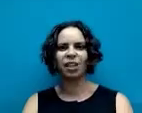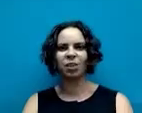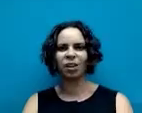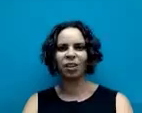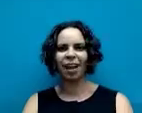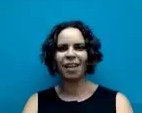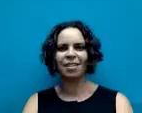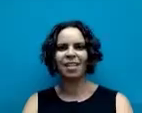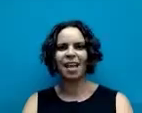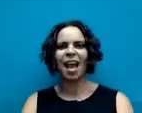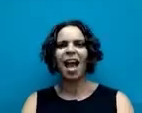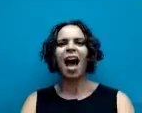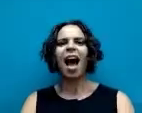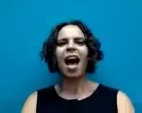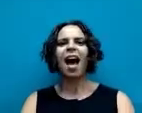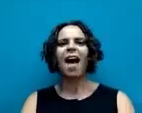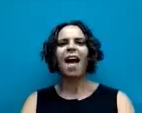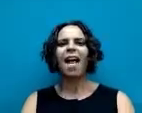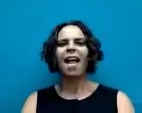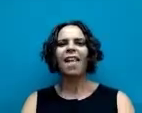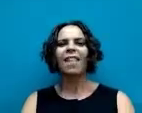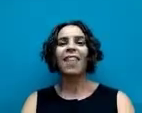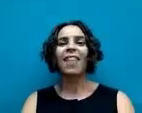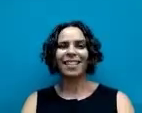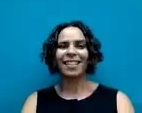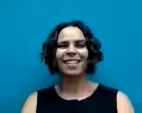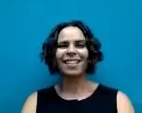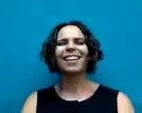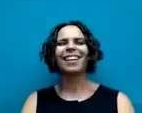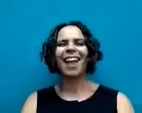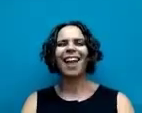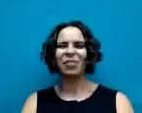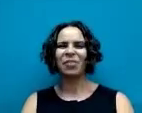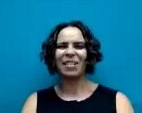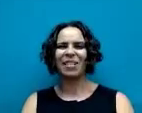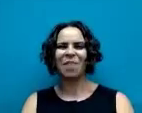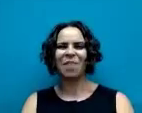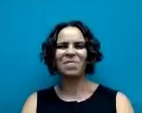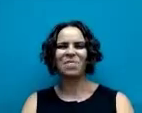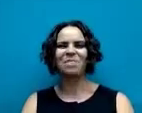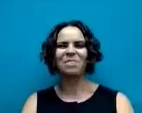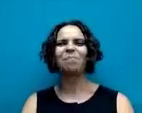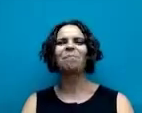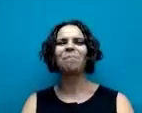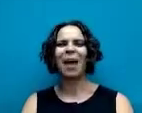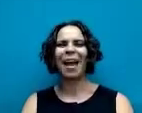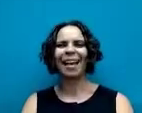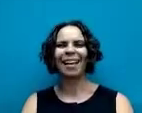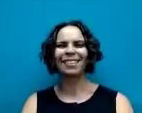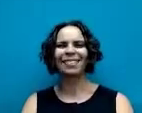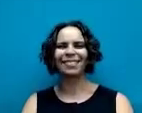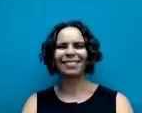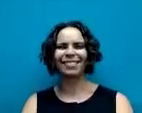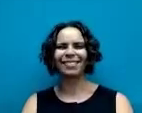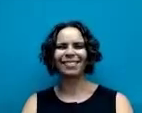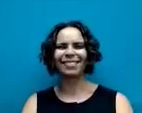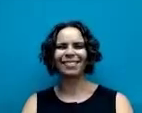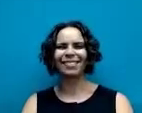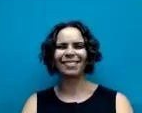to seeing you in class. Thanks, and have a great day. Bye.